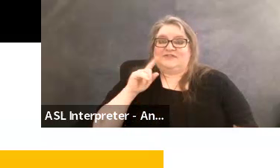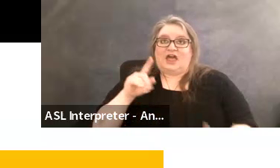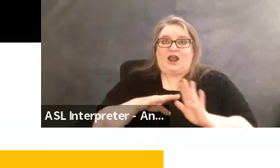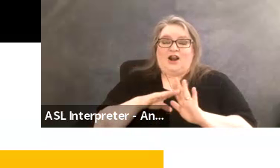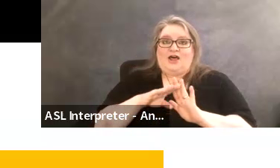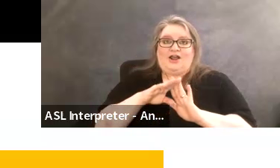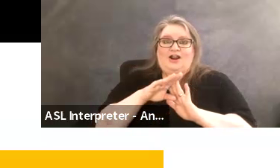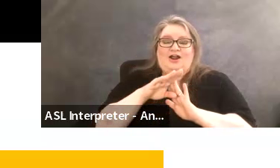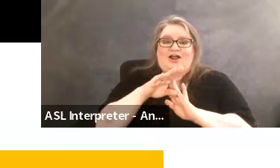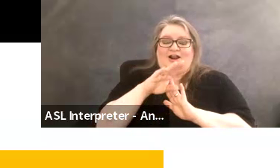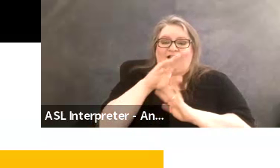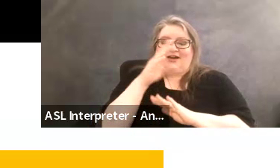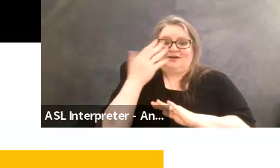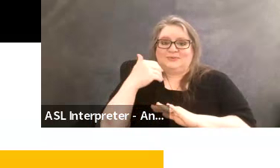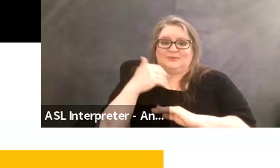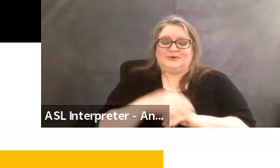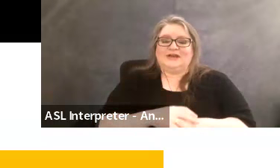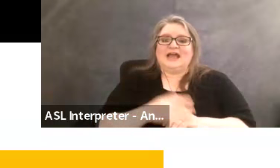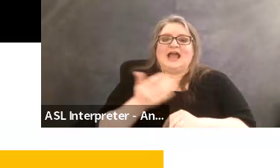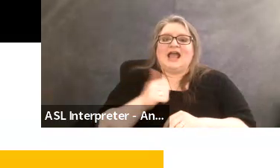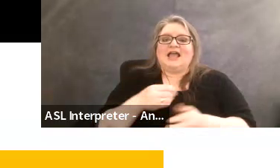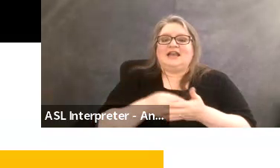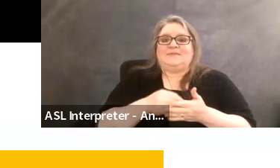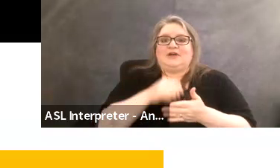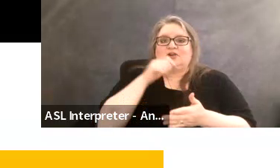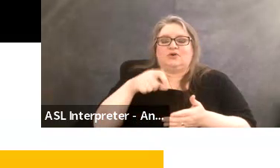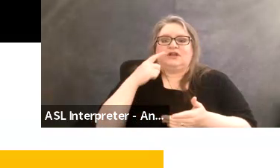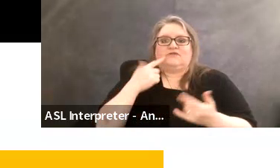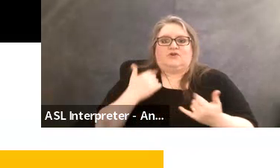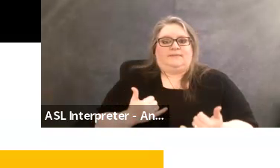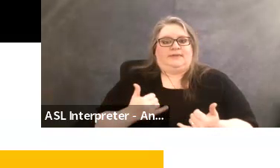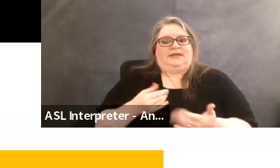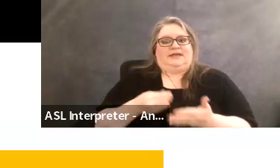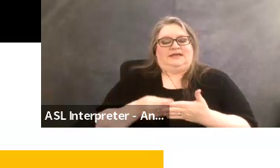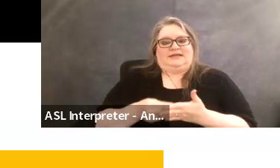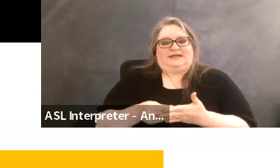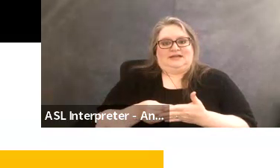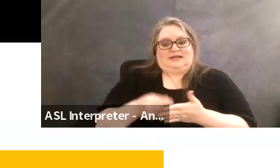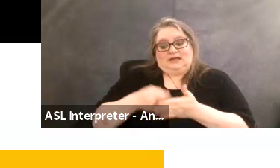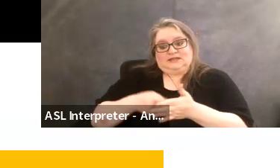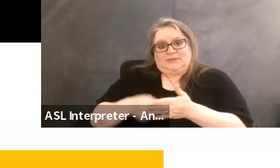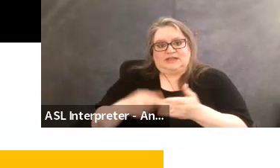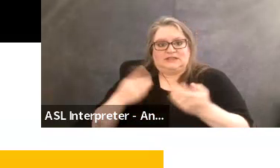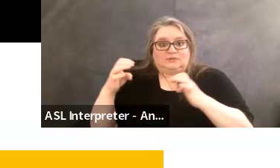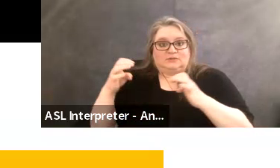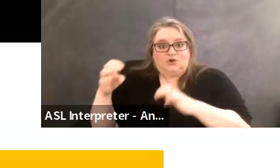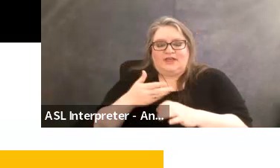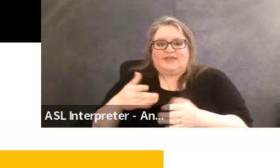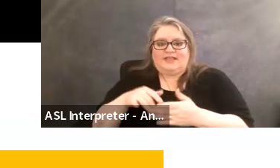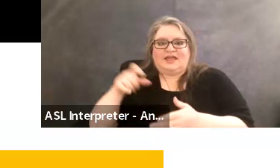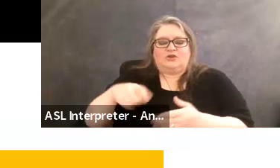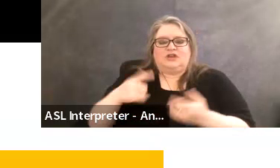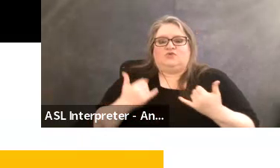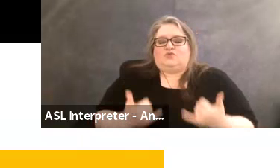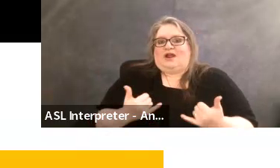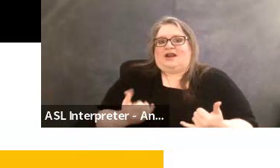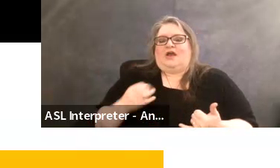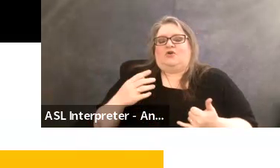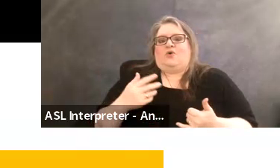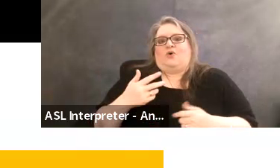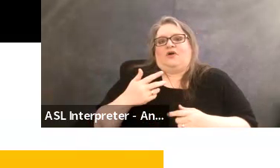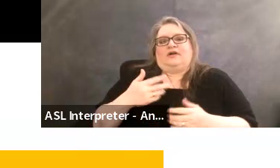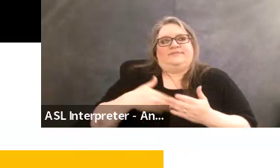inflation. Any money you don't need for your immediate expenses, for your emergency expenses, the things that you need right now or in the next